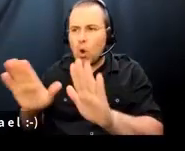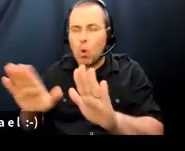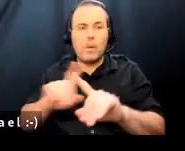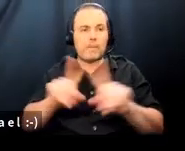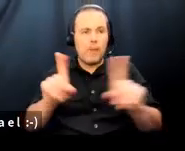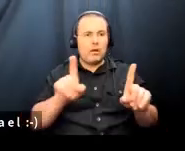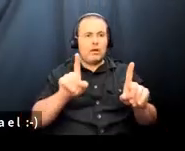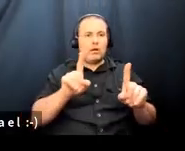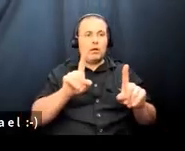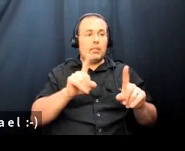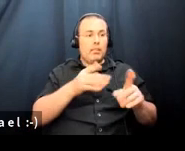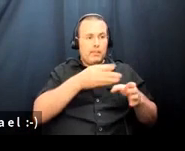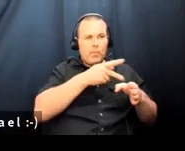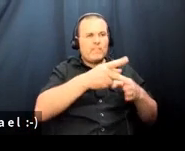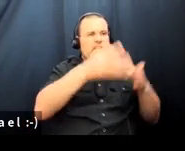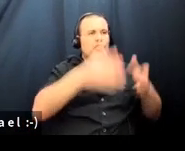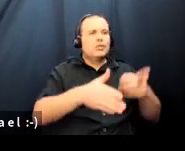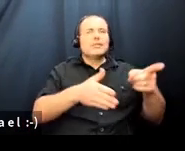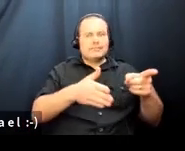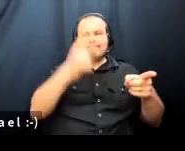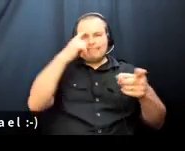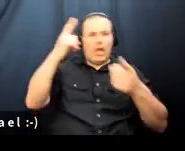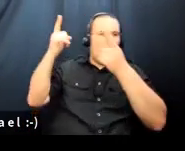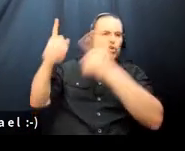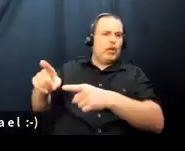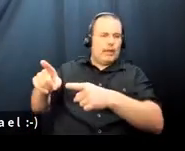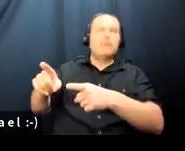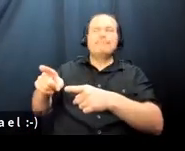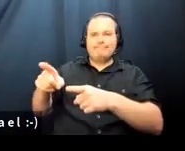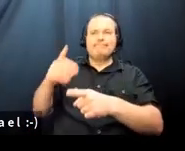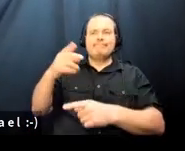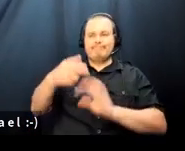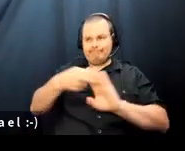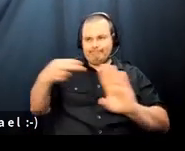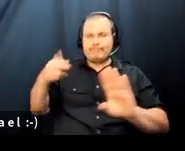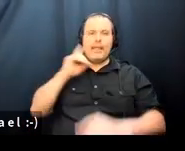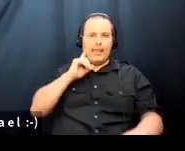train with you and say, oh yes, this child has a hearing loss?